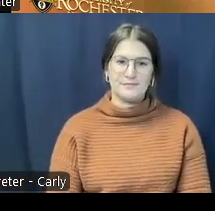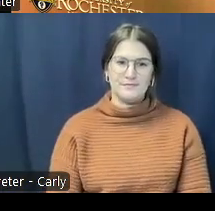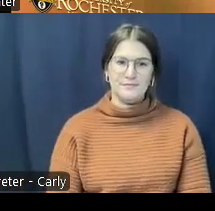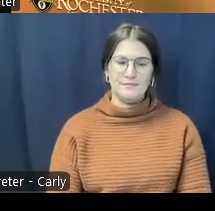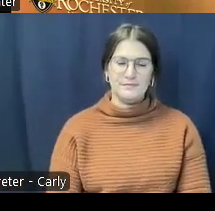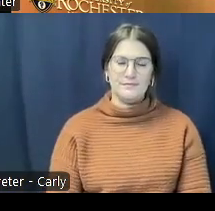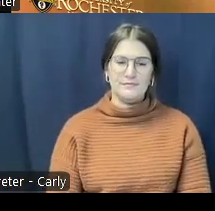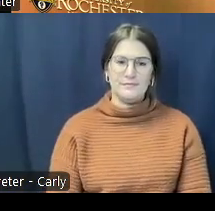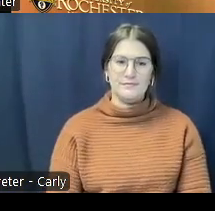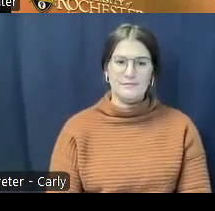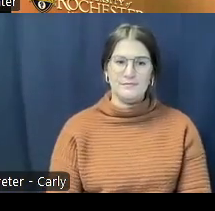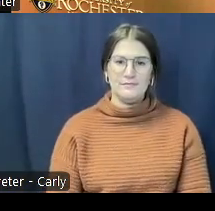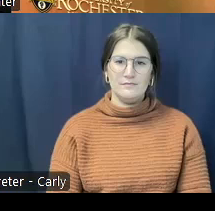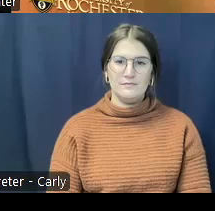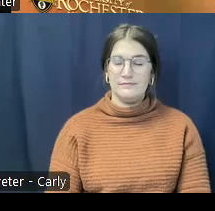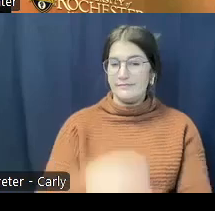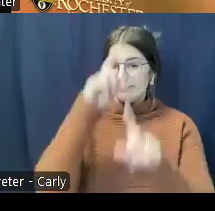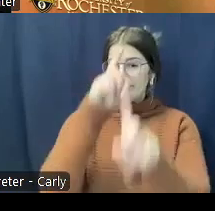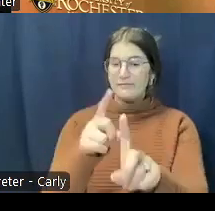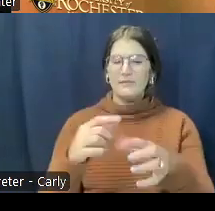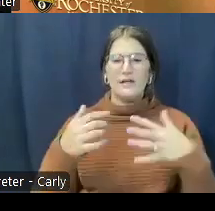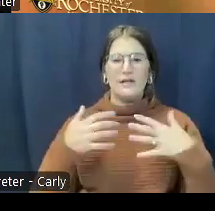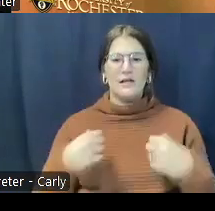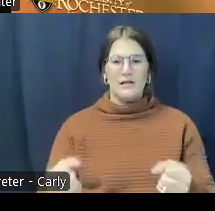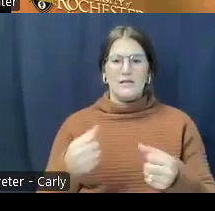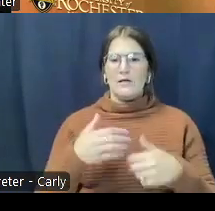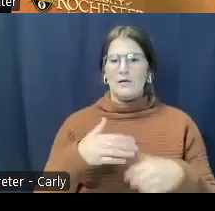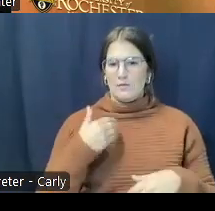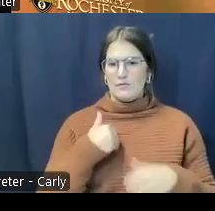What we're shooting for is healthy emotional processing.